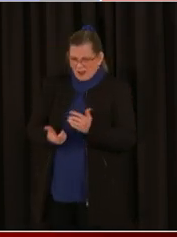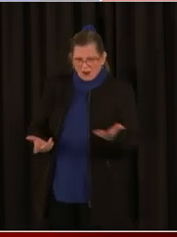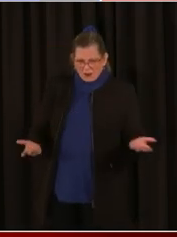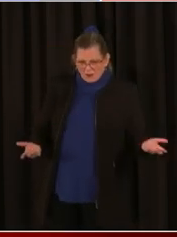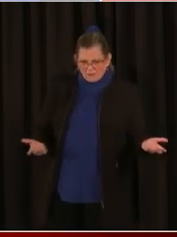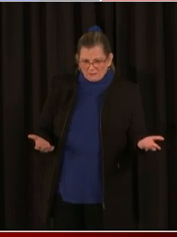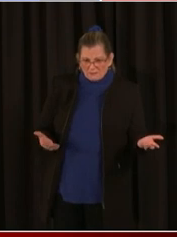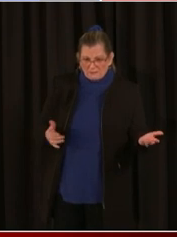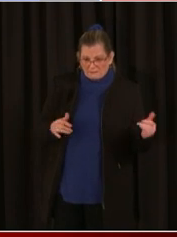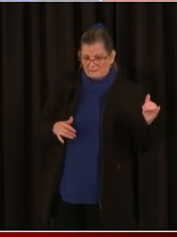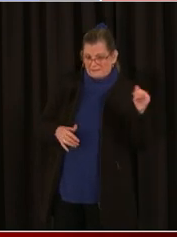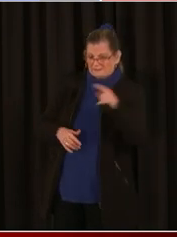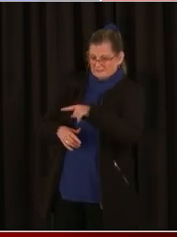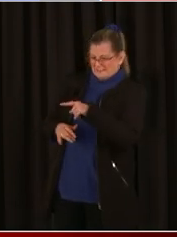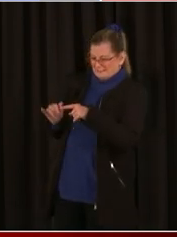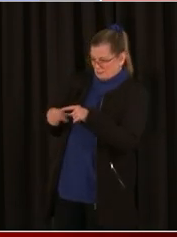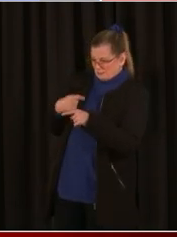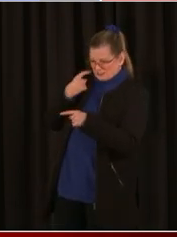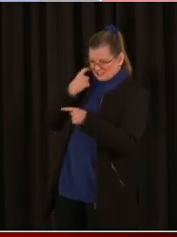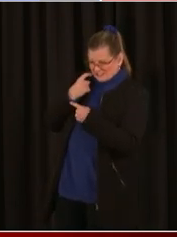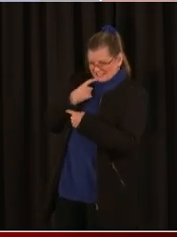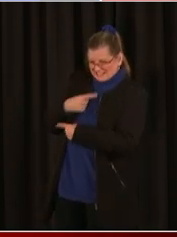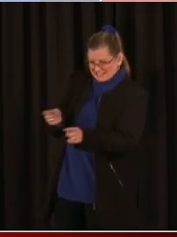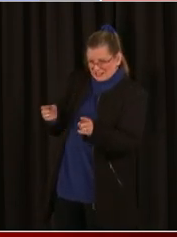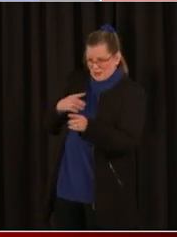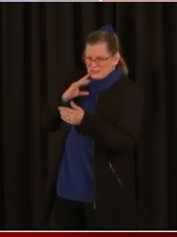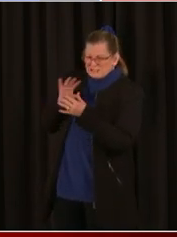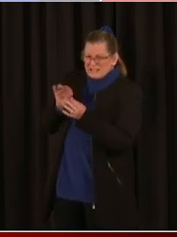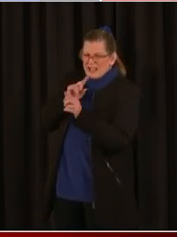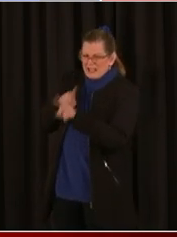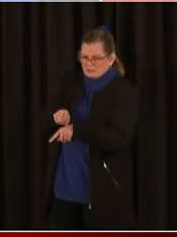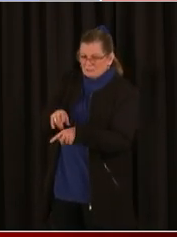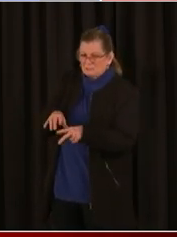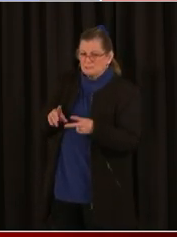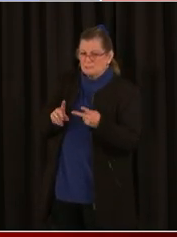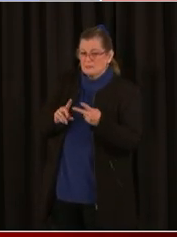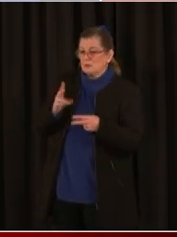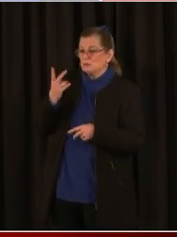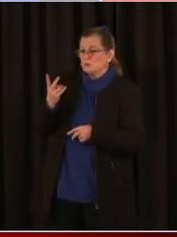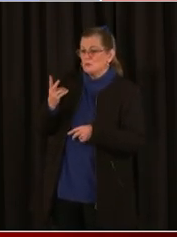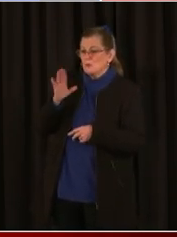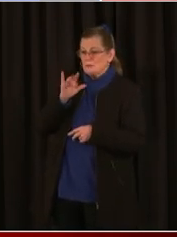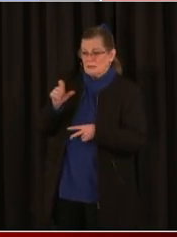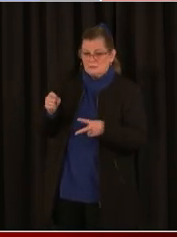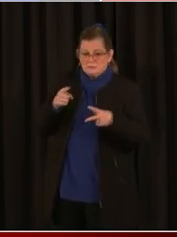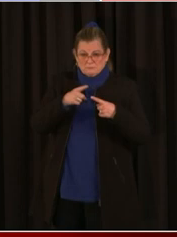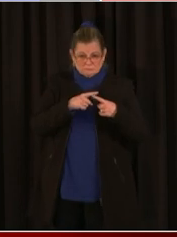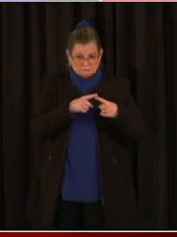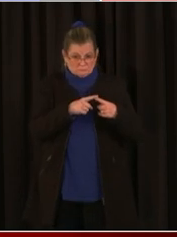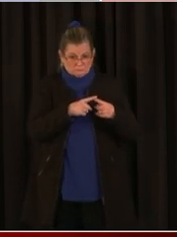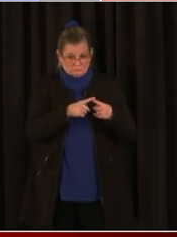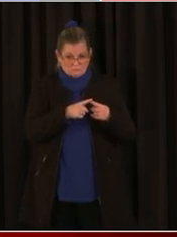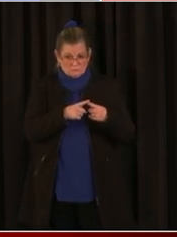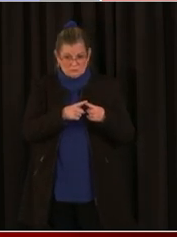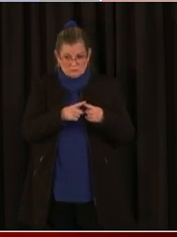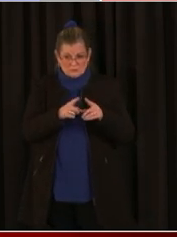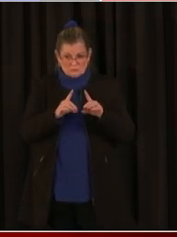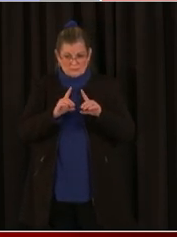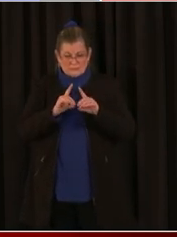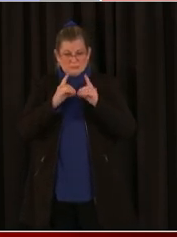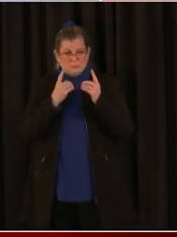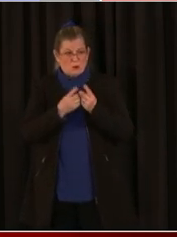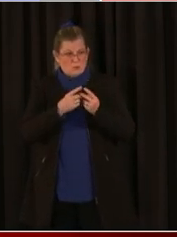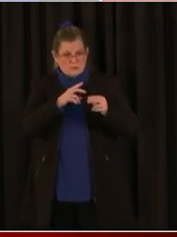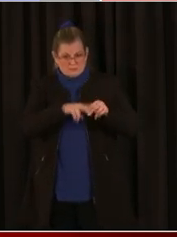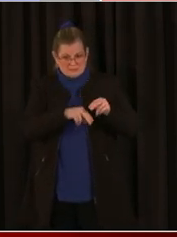there? Yes, that's what I'm saying. I'll say more about that in a second. The two bills are the Department of Buildings Establishment Act and the Office